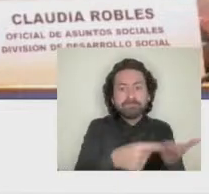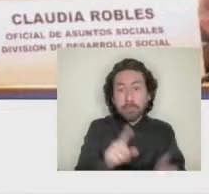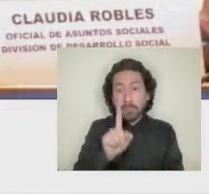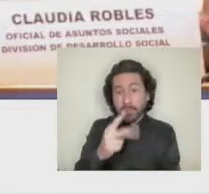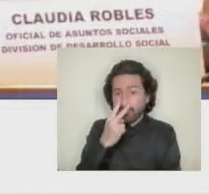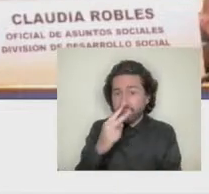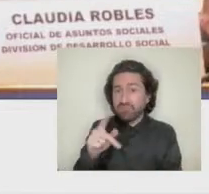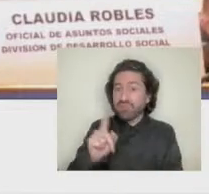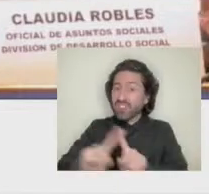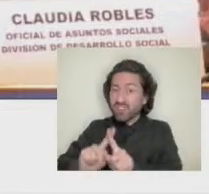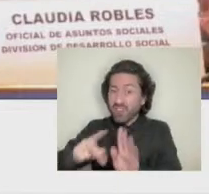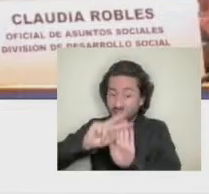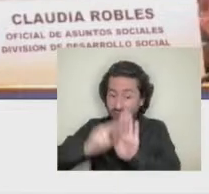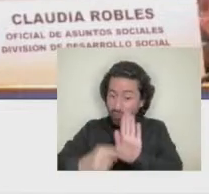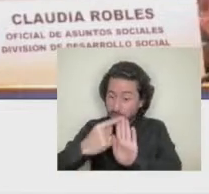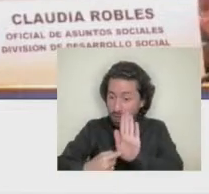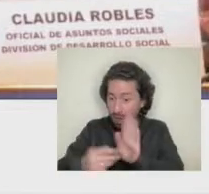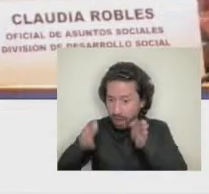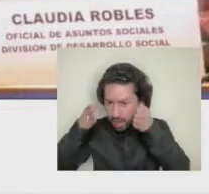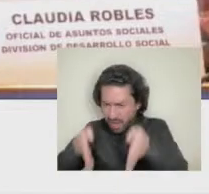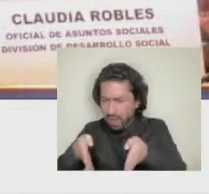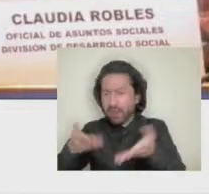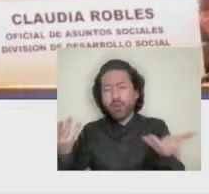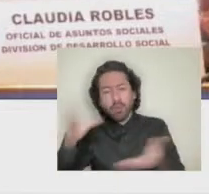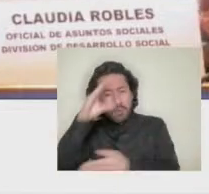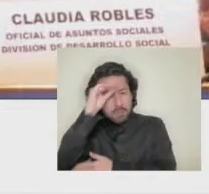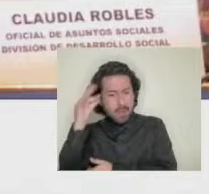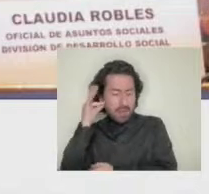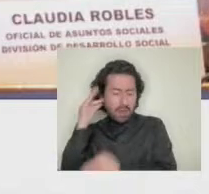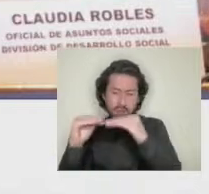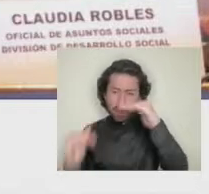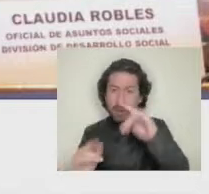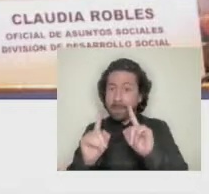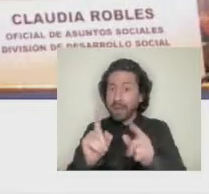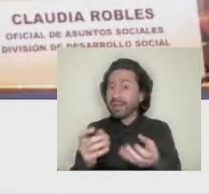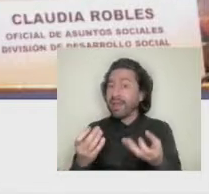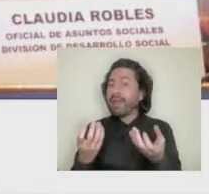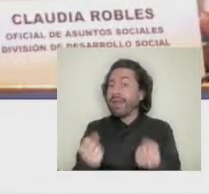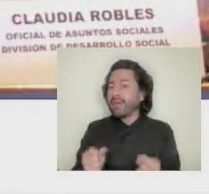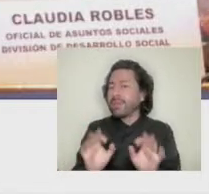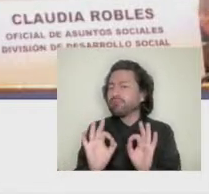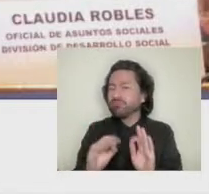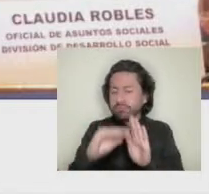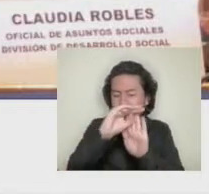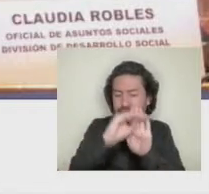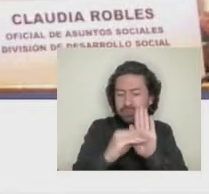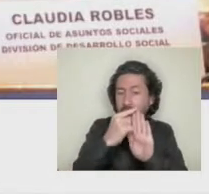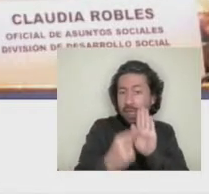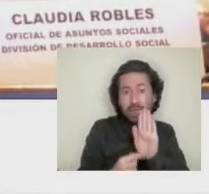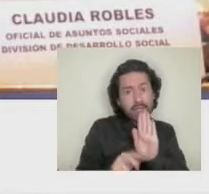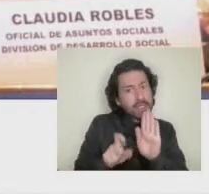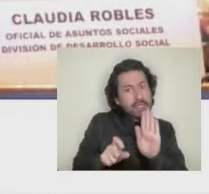is that reforms underway are focusing on gender inequality with specific measures,